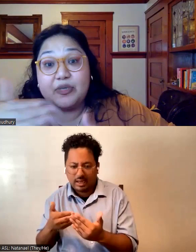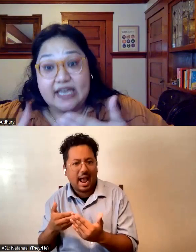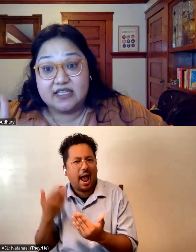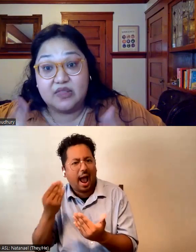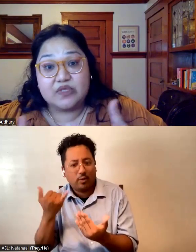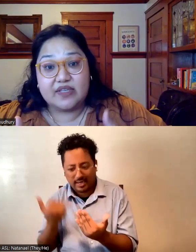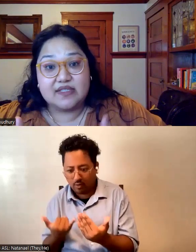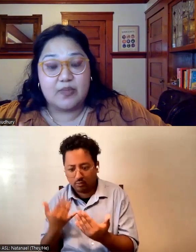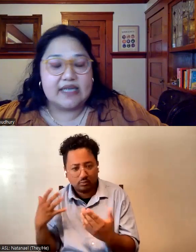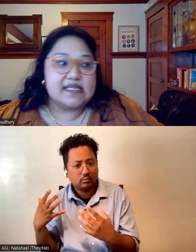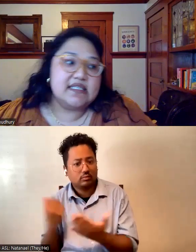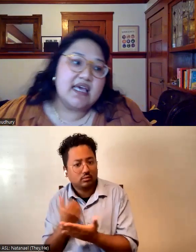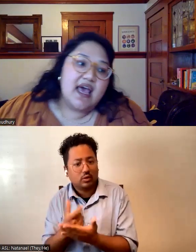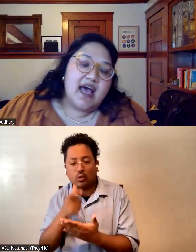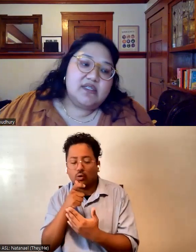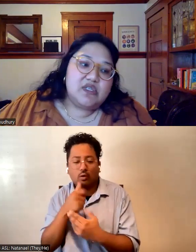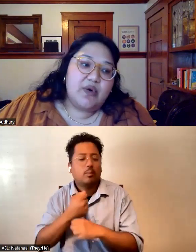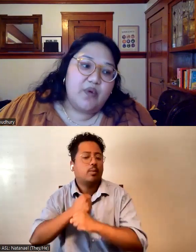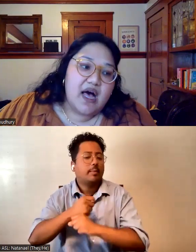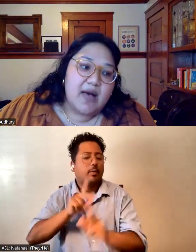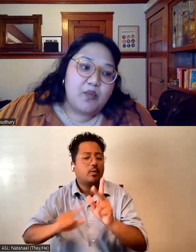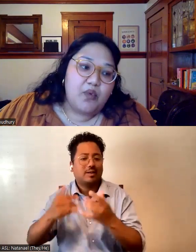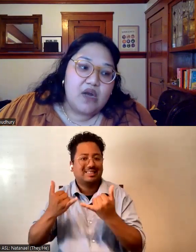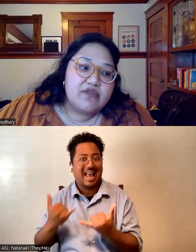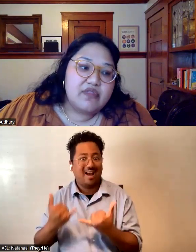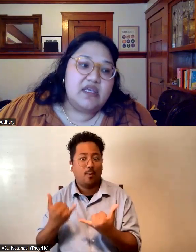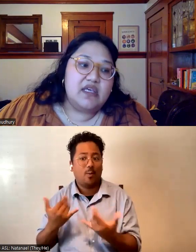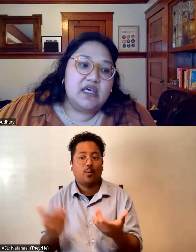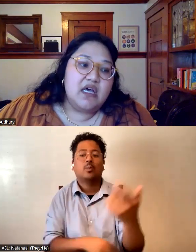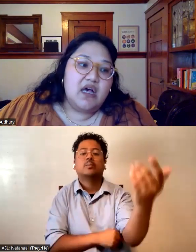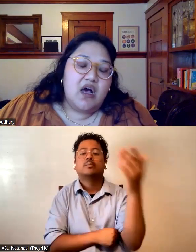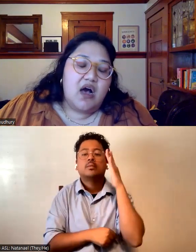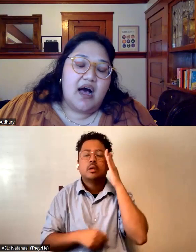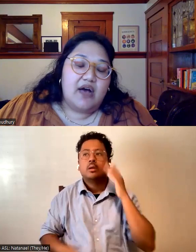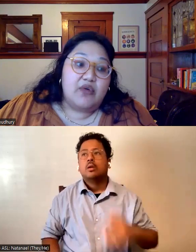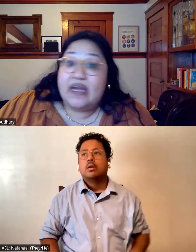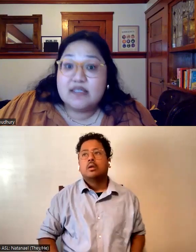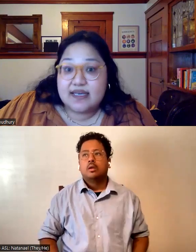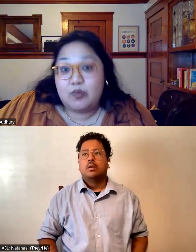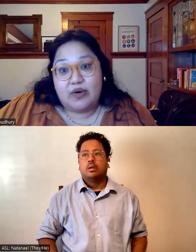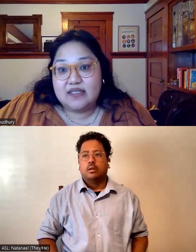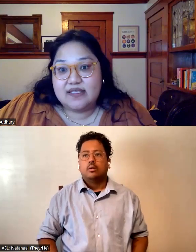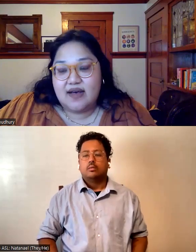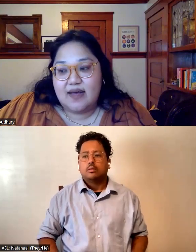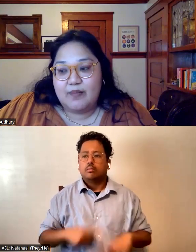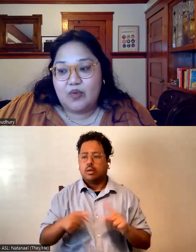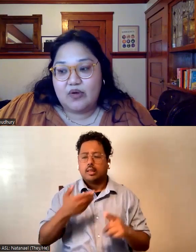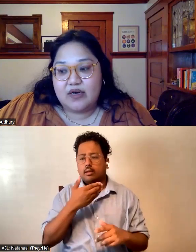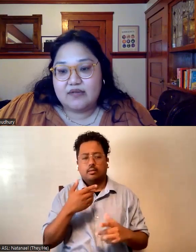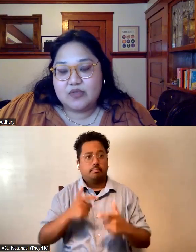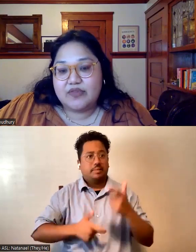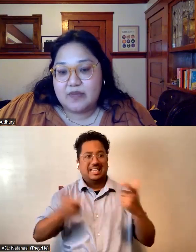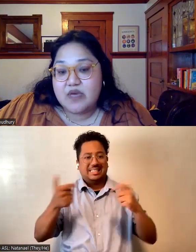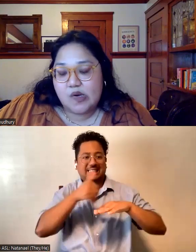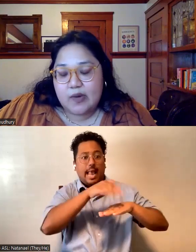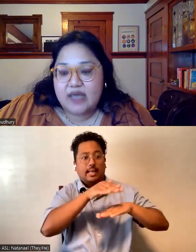by protecting those of us in the present? Yeah. And so one of the greatest exports or